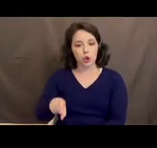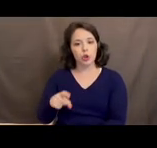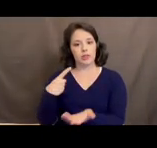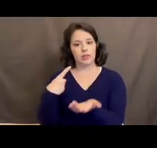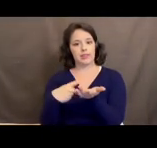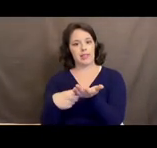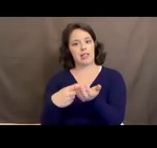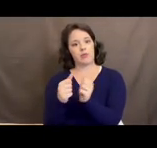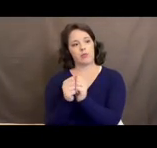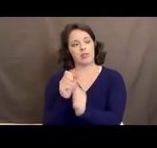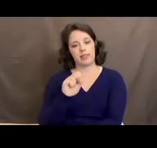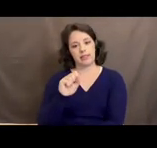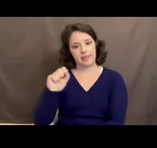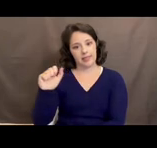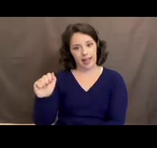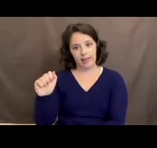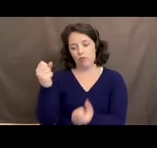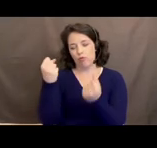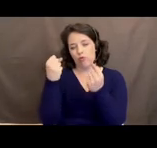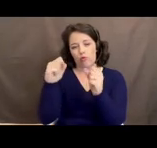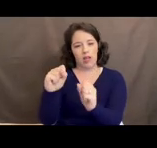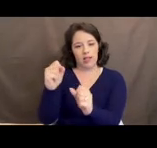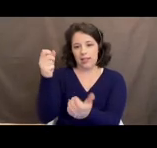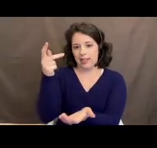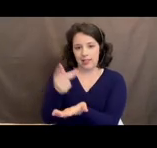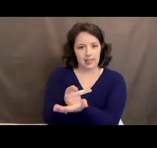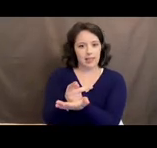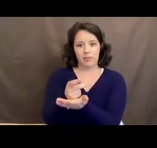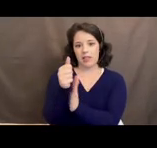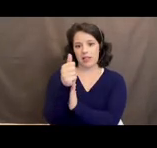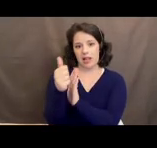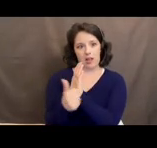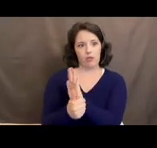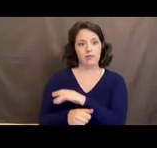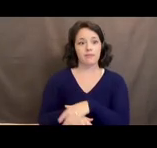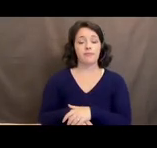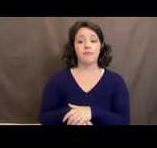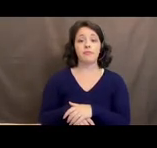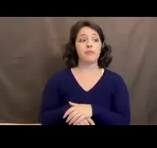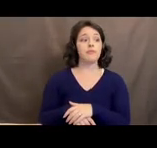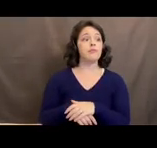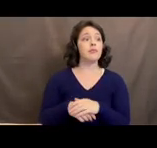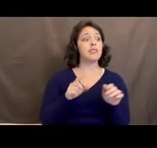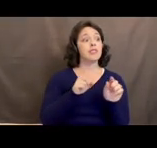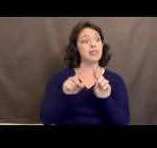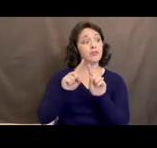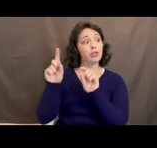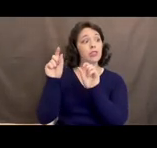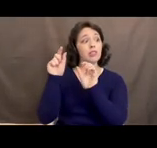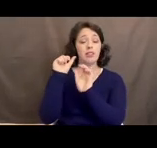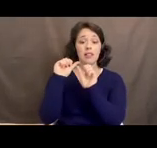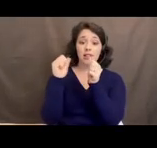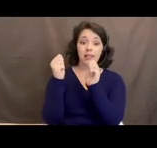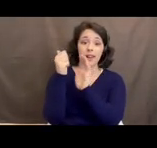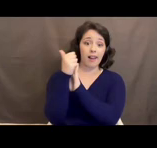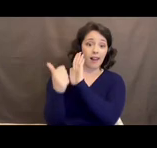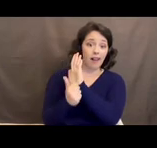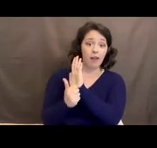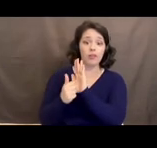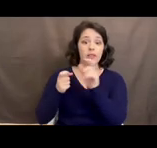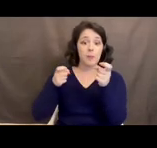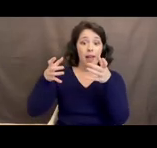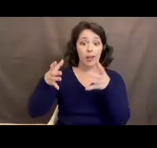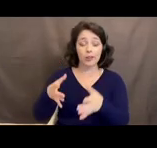account. And the state plan program managers, such as Vestwell and Ascensus here today, they are willing to